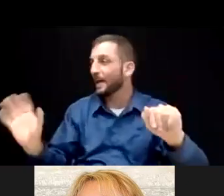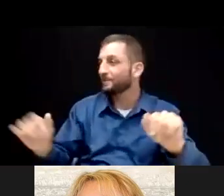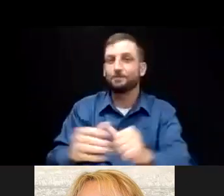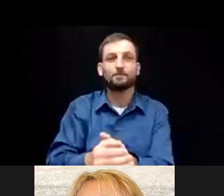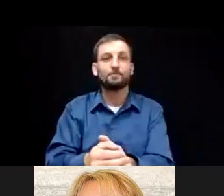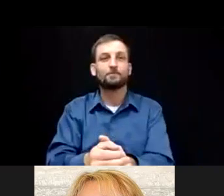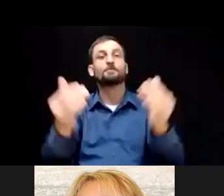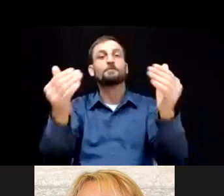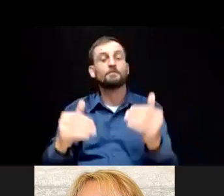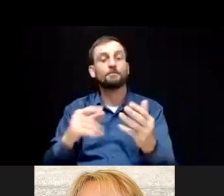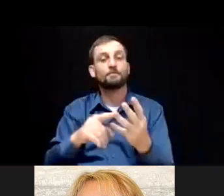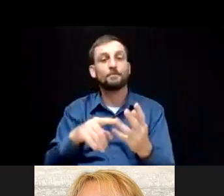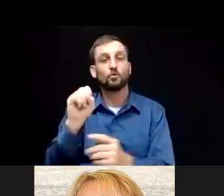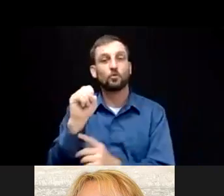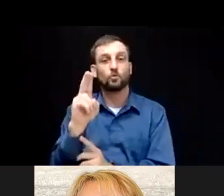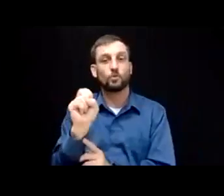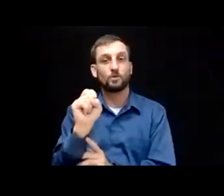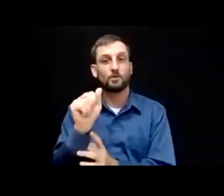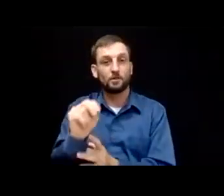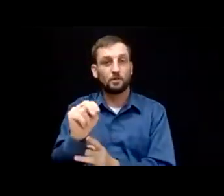Next, we have Susan Meyers,